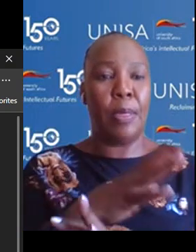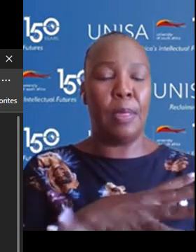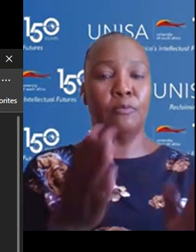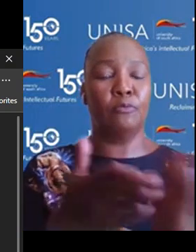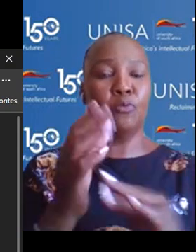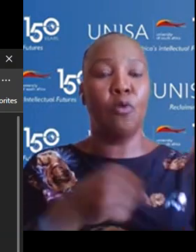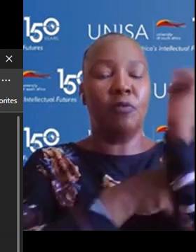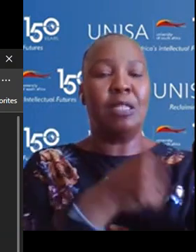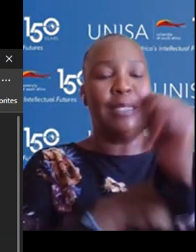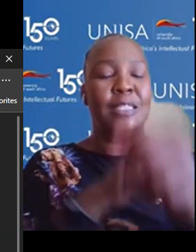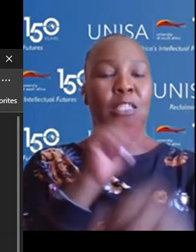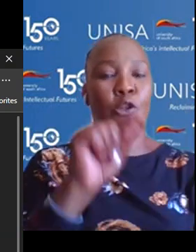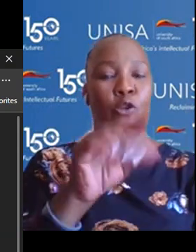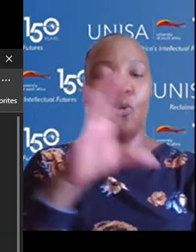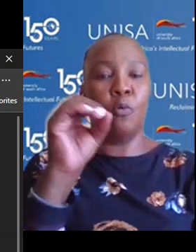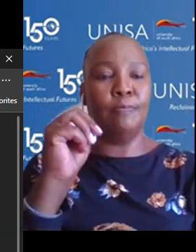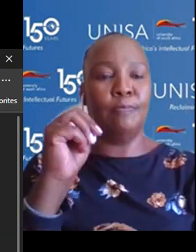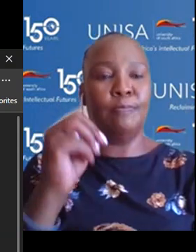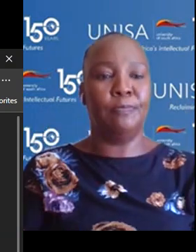office.com.